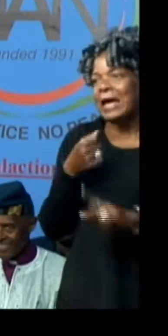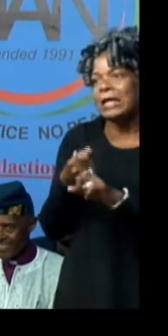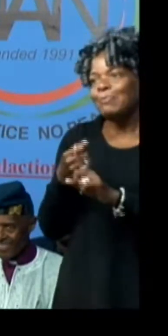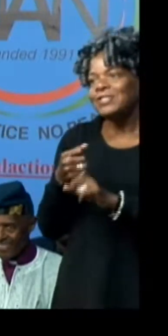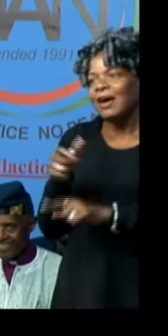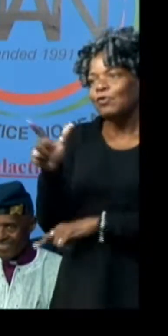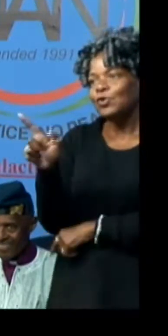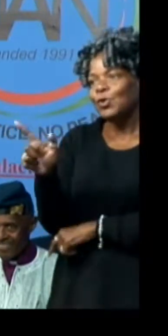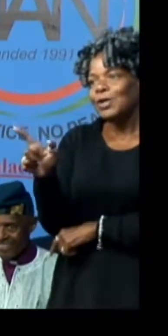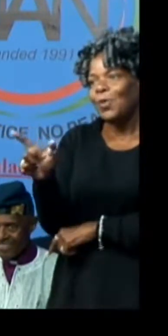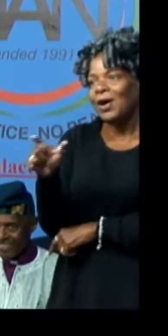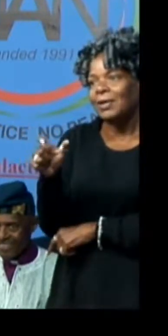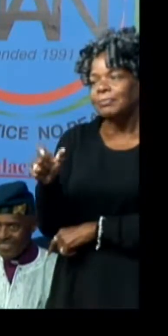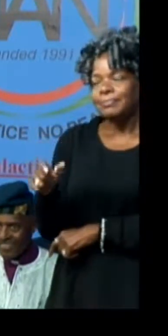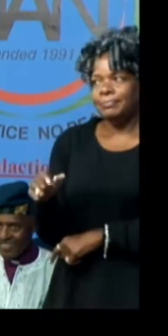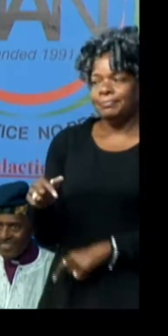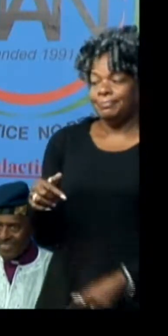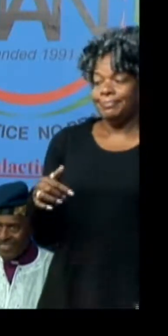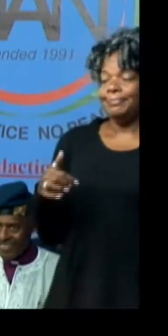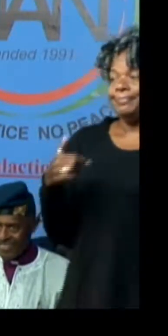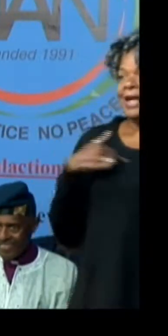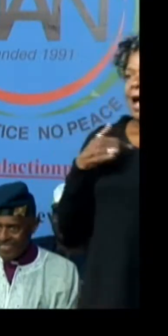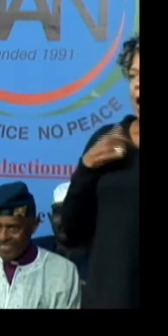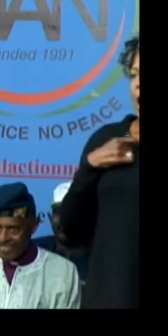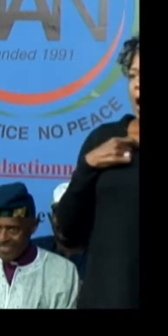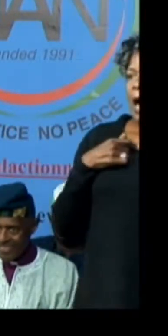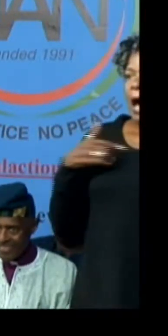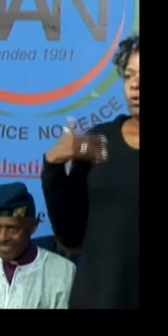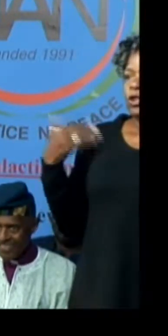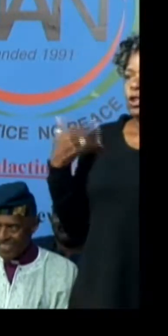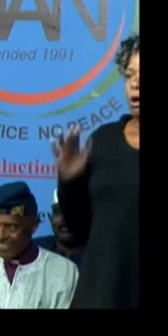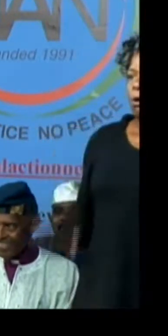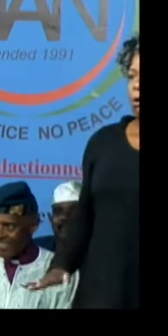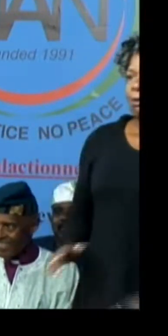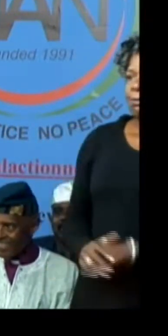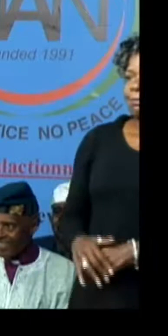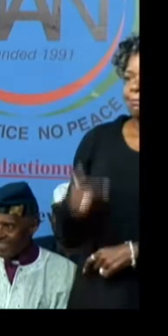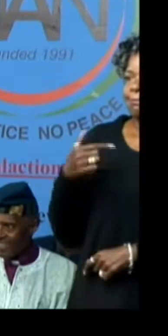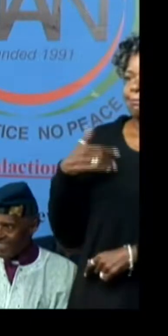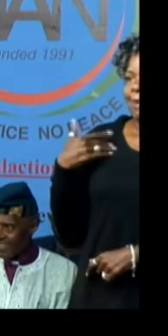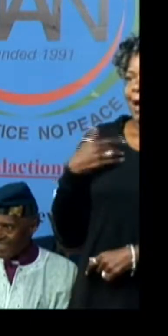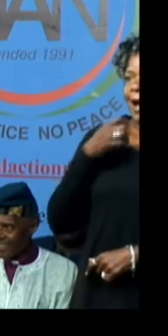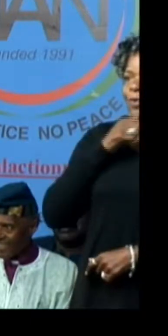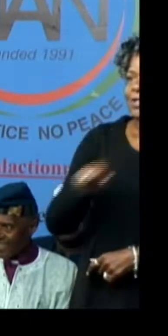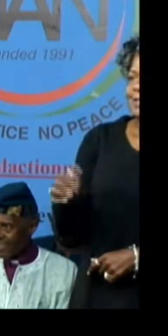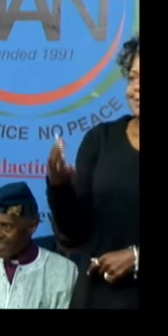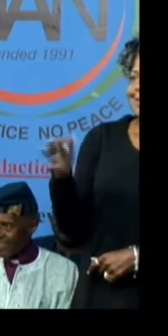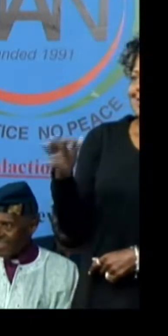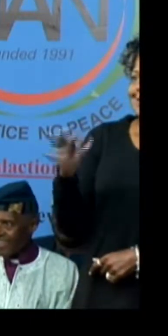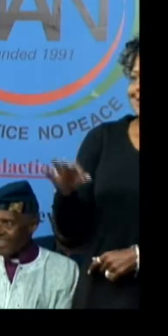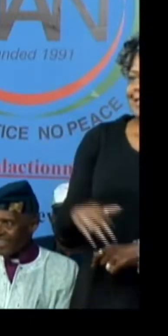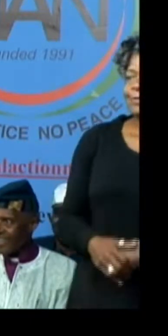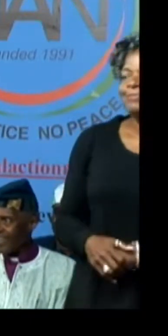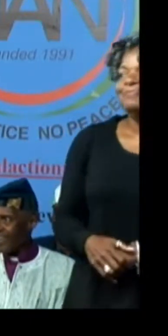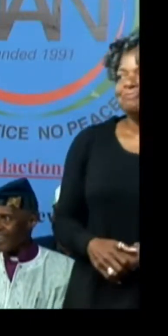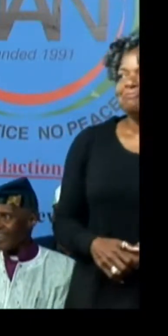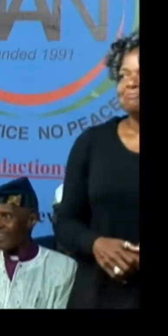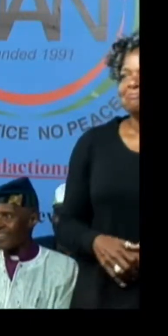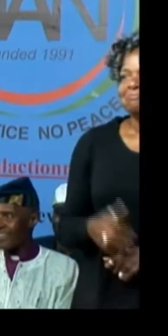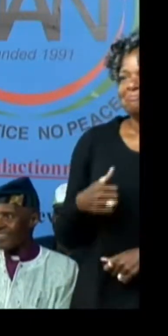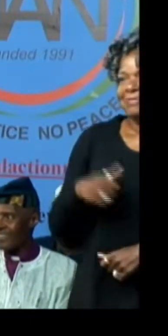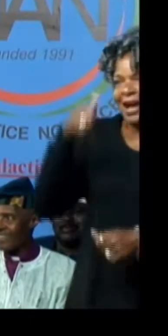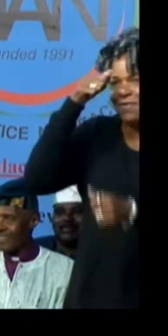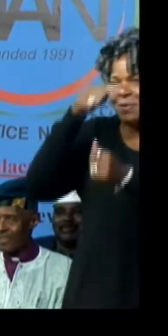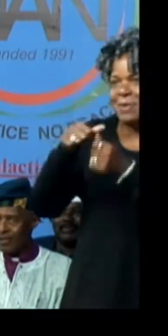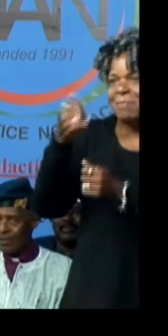Even if it wasn't true, you running for office, you supposed to help, you know, buttress it up a little bit to after September.